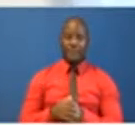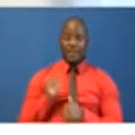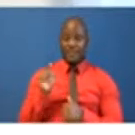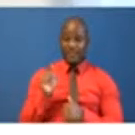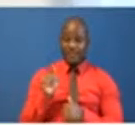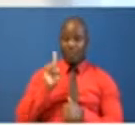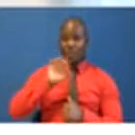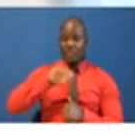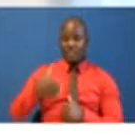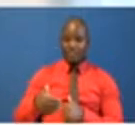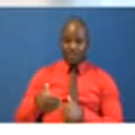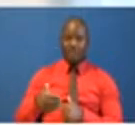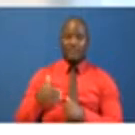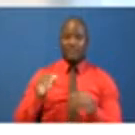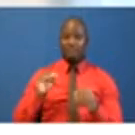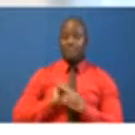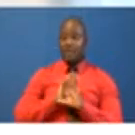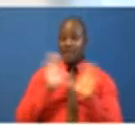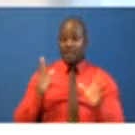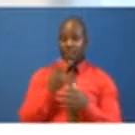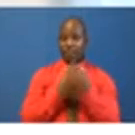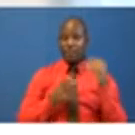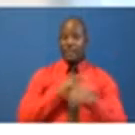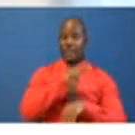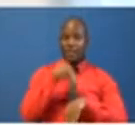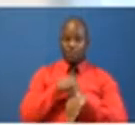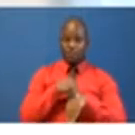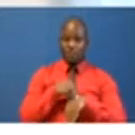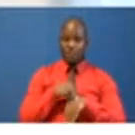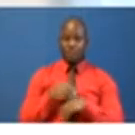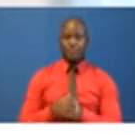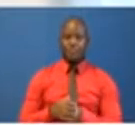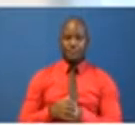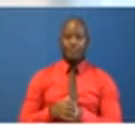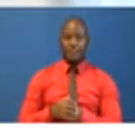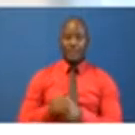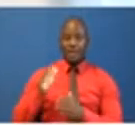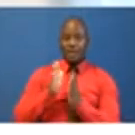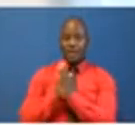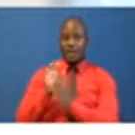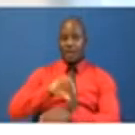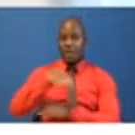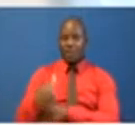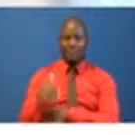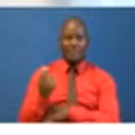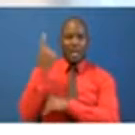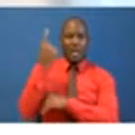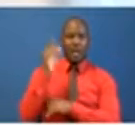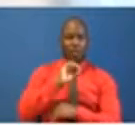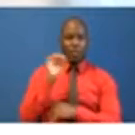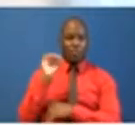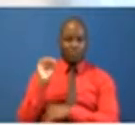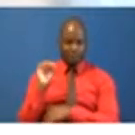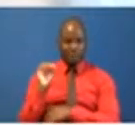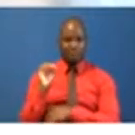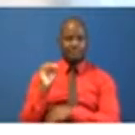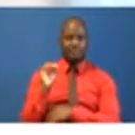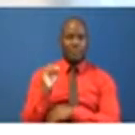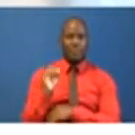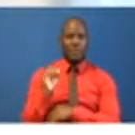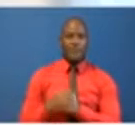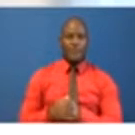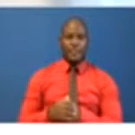this is one city that is very clear that both national and uh and county governments don't understand in fact